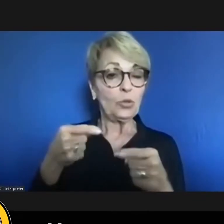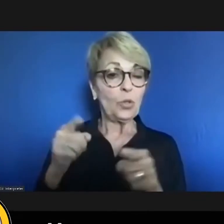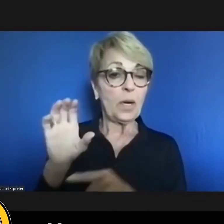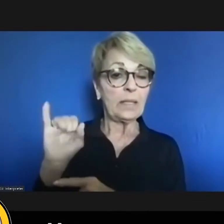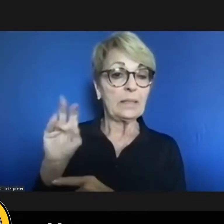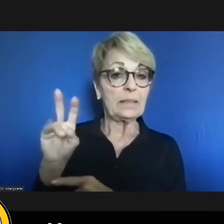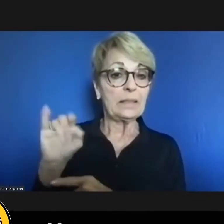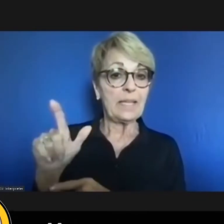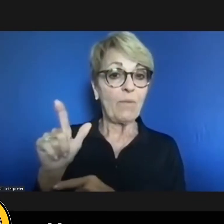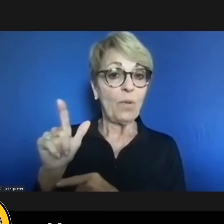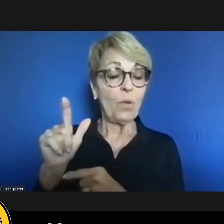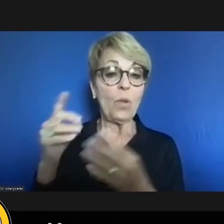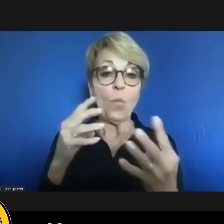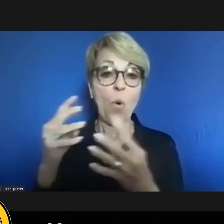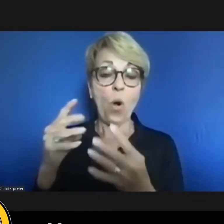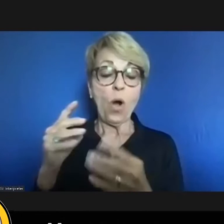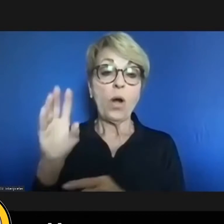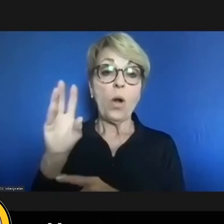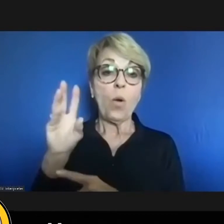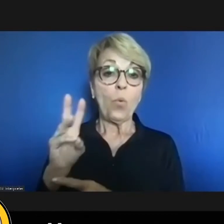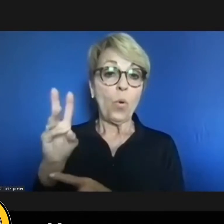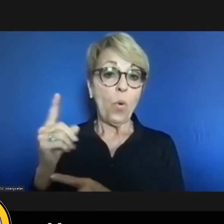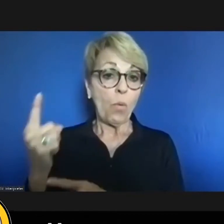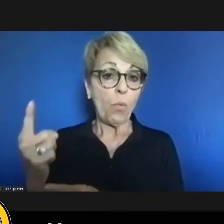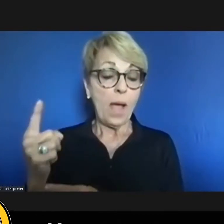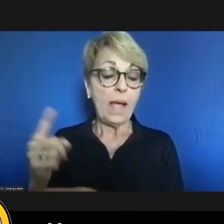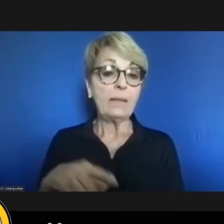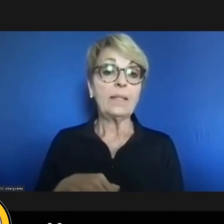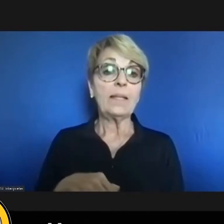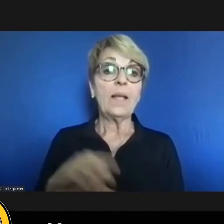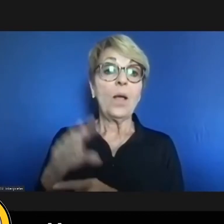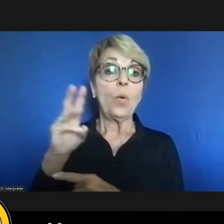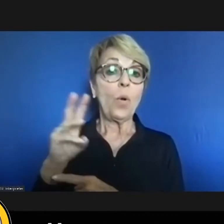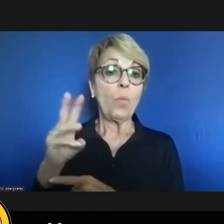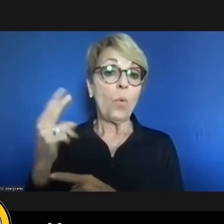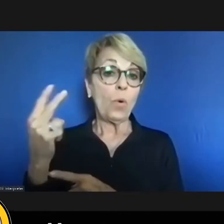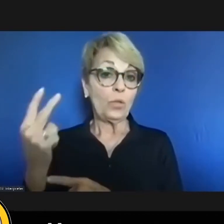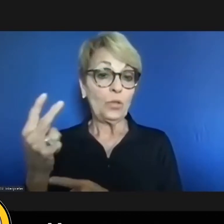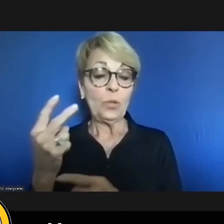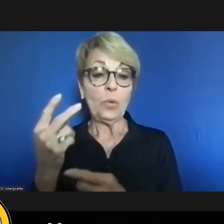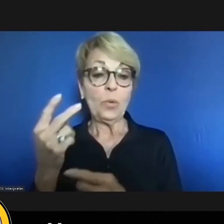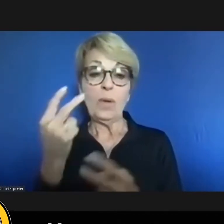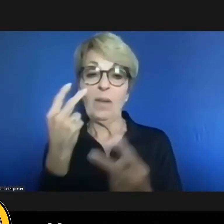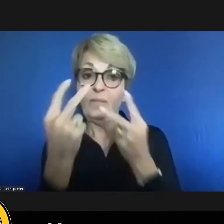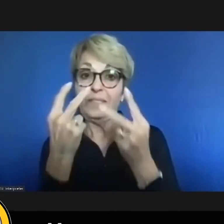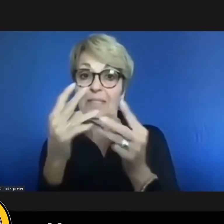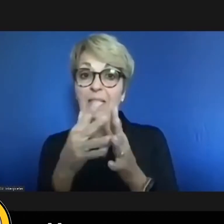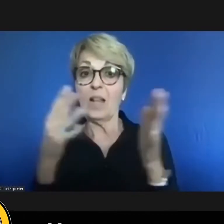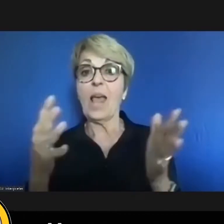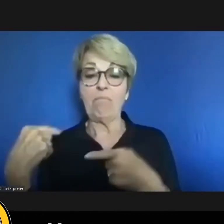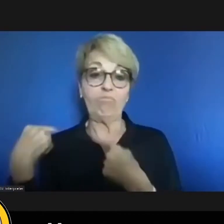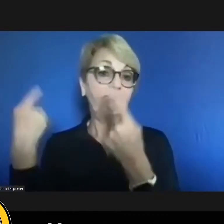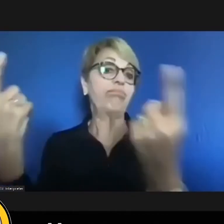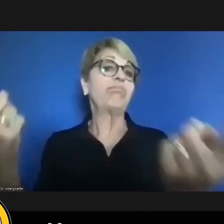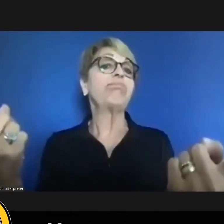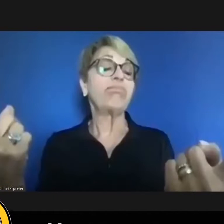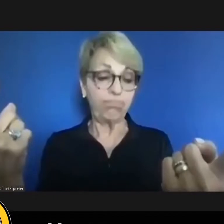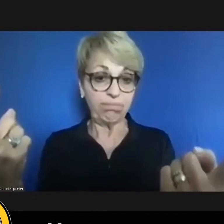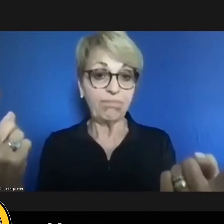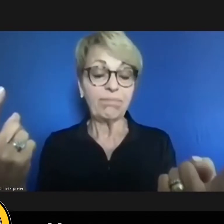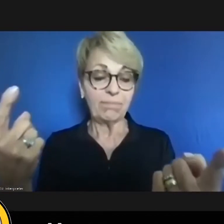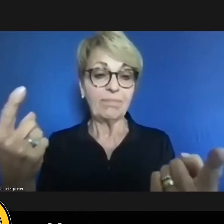II, have seen it through a lot in this, over the period of time that it's